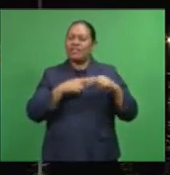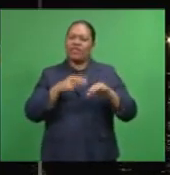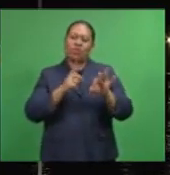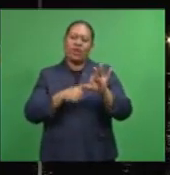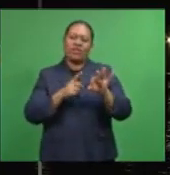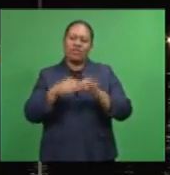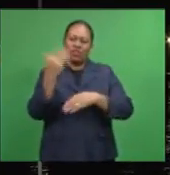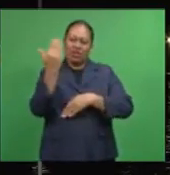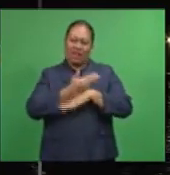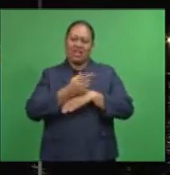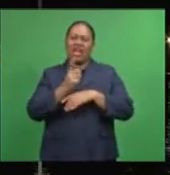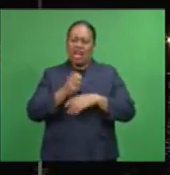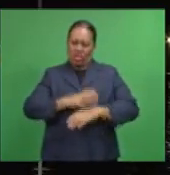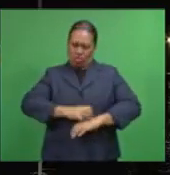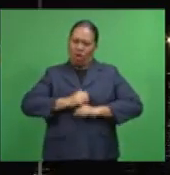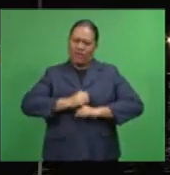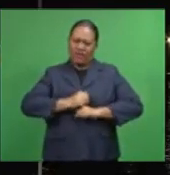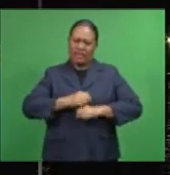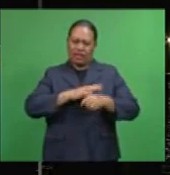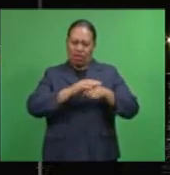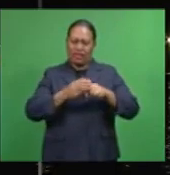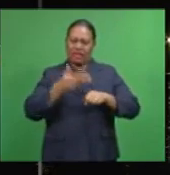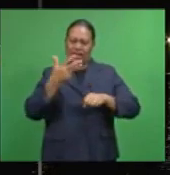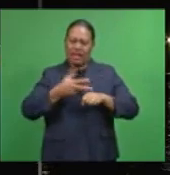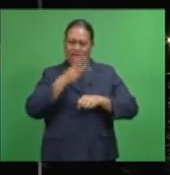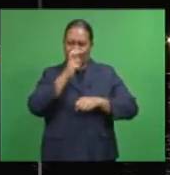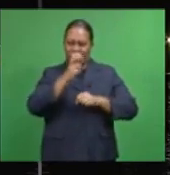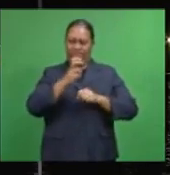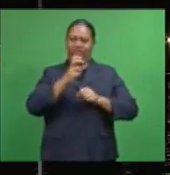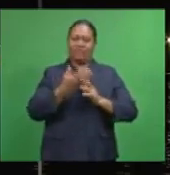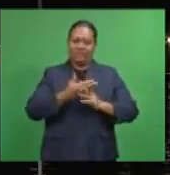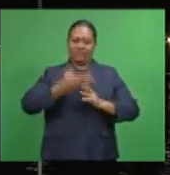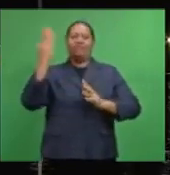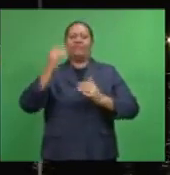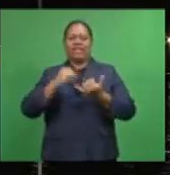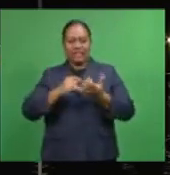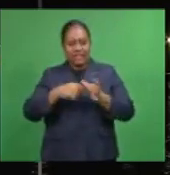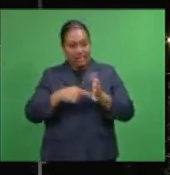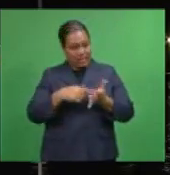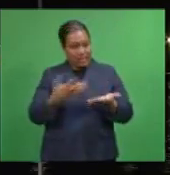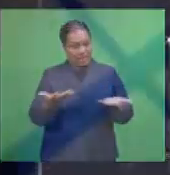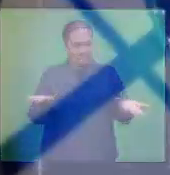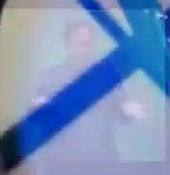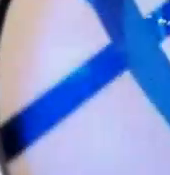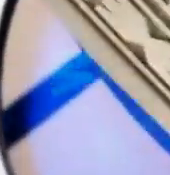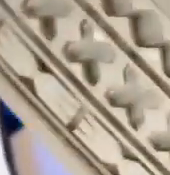ask, are you confident that COVID-19 restrictions will be lifted this Saturday?